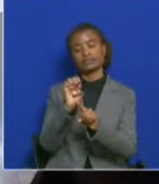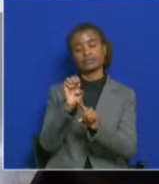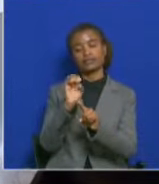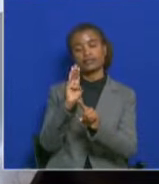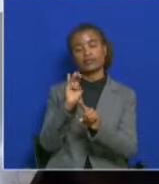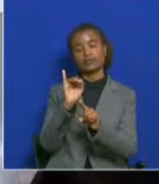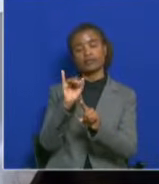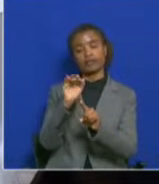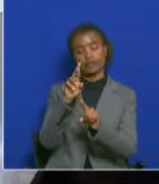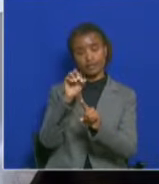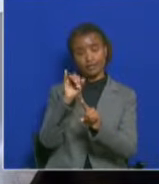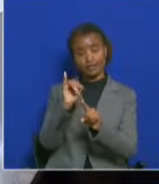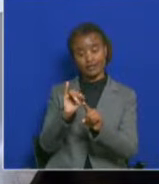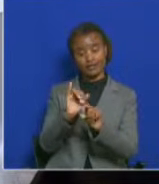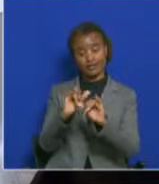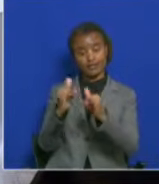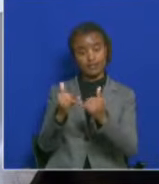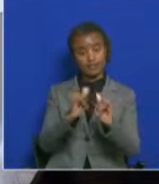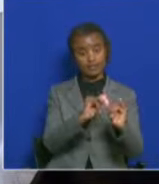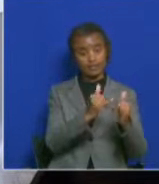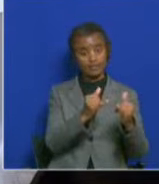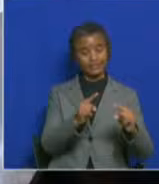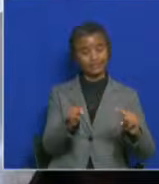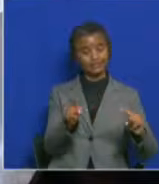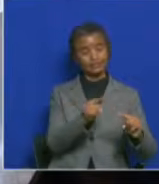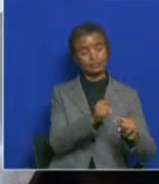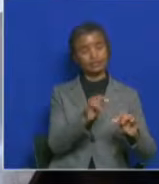And you'll see from this